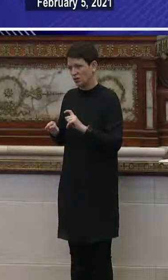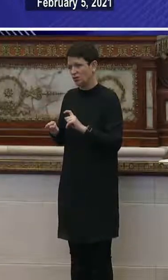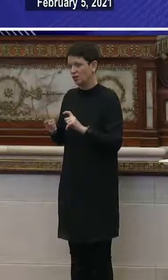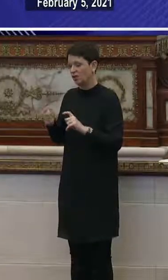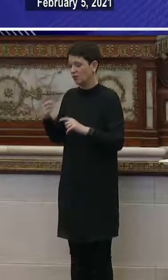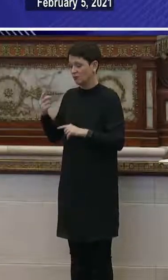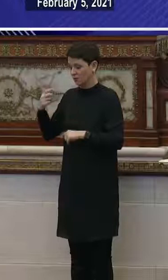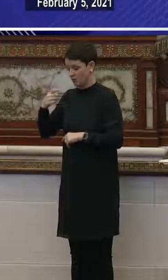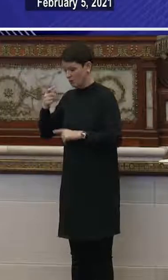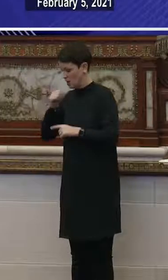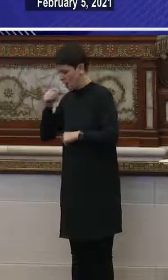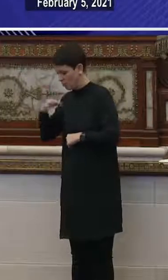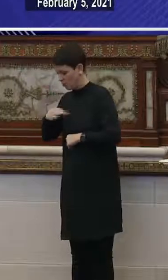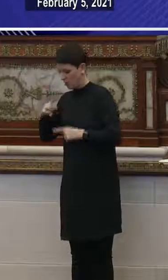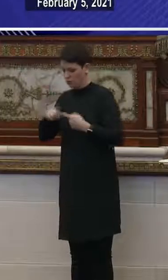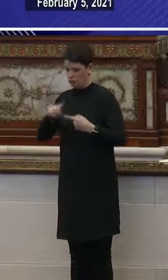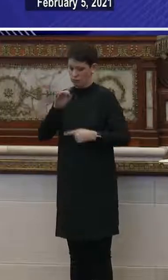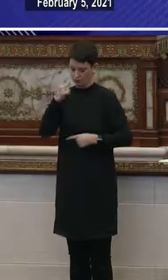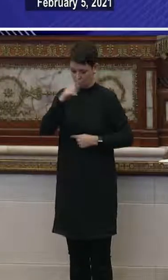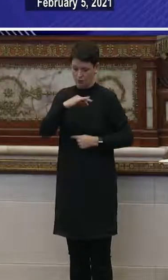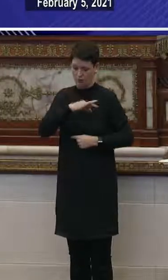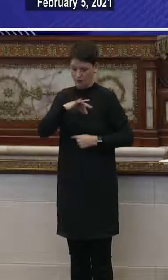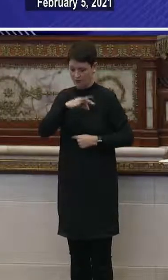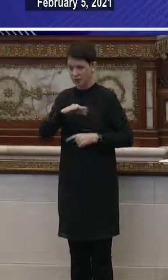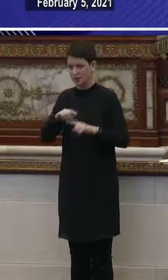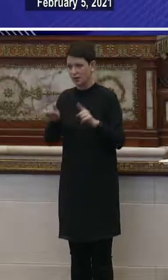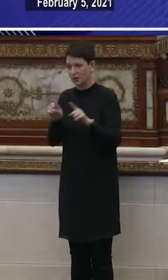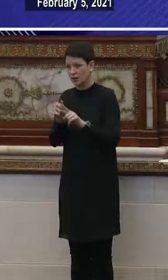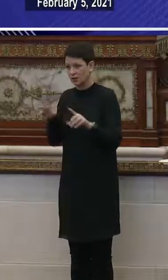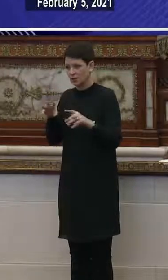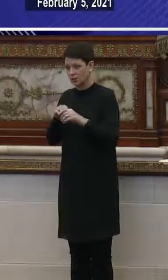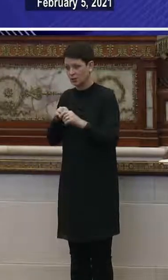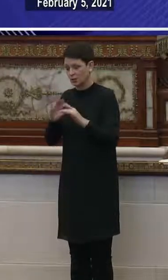nonprofit to for-profit organization and had included in its